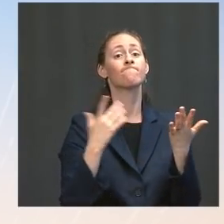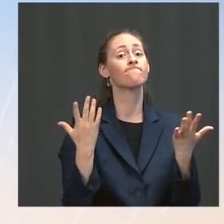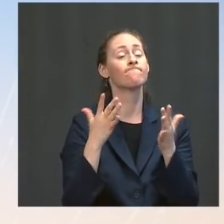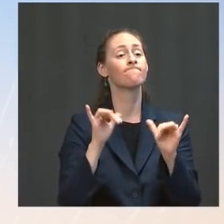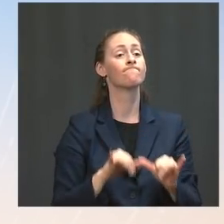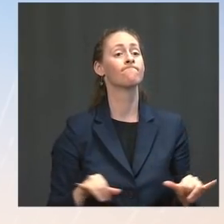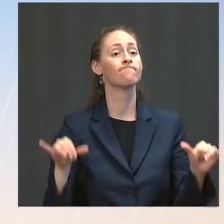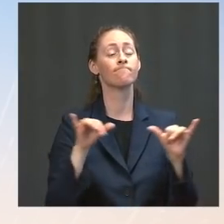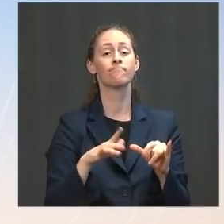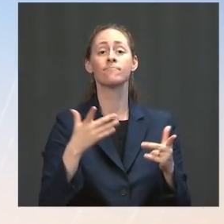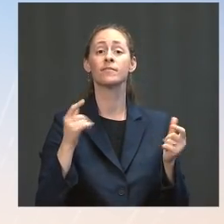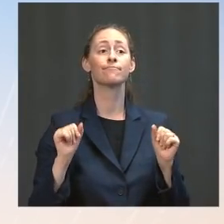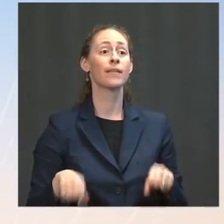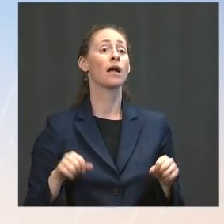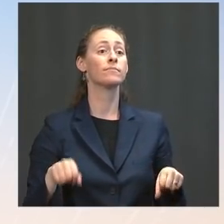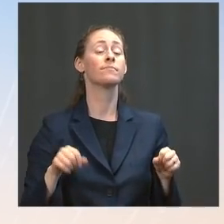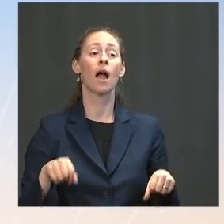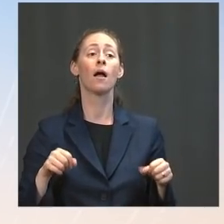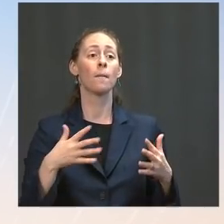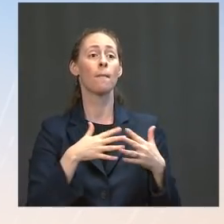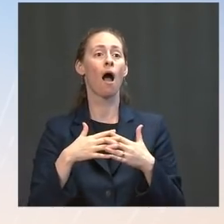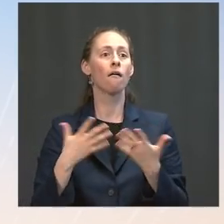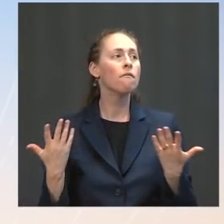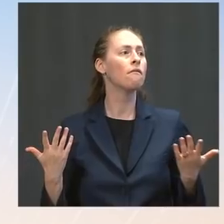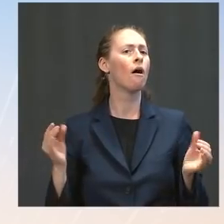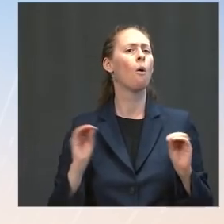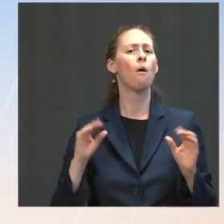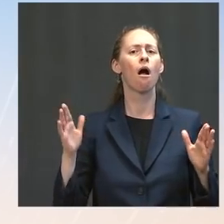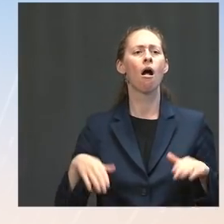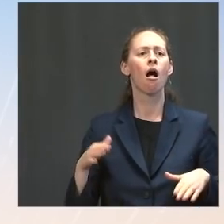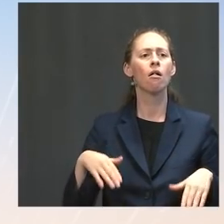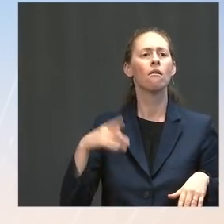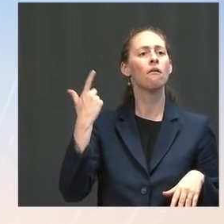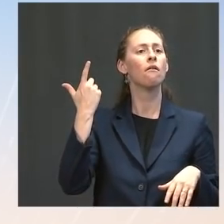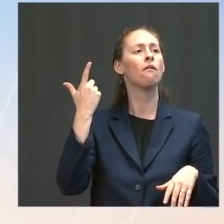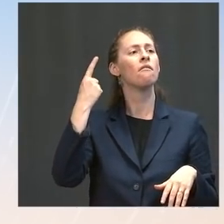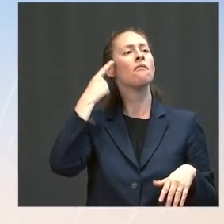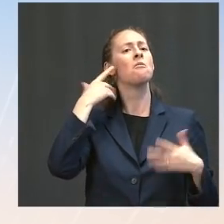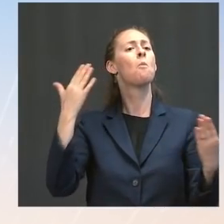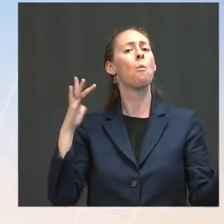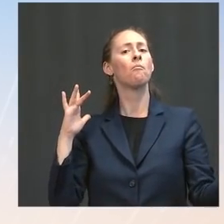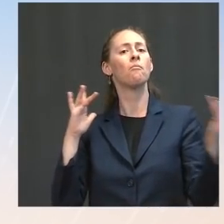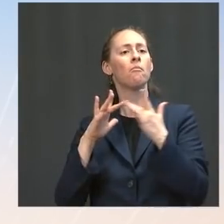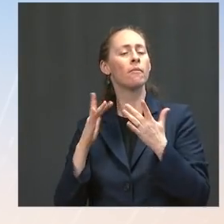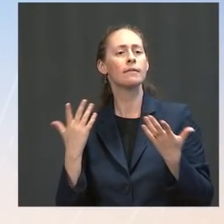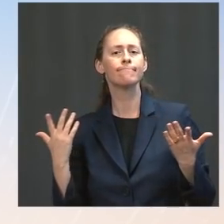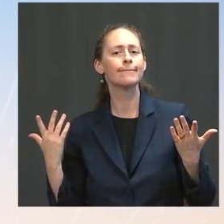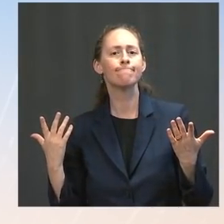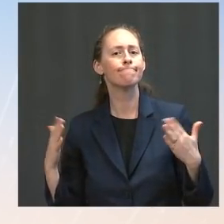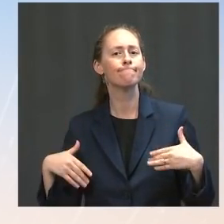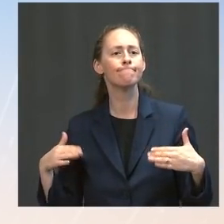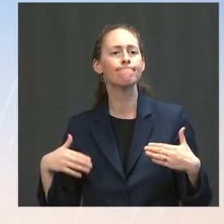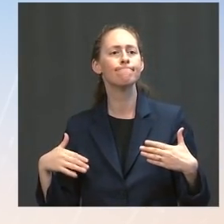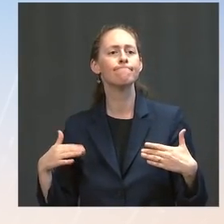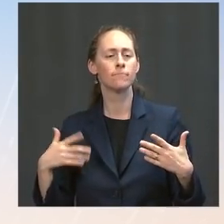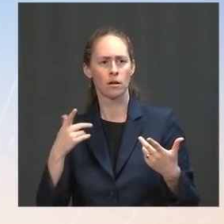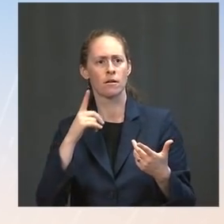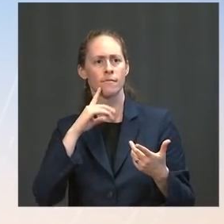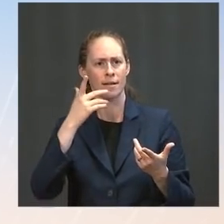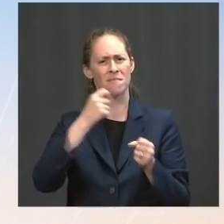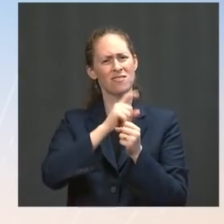see if there's any more specifics we can provide. And then I know you don't want to get ahead of the declassified report of the COVID